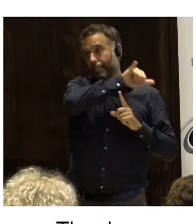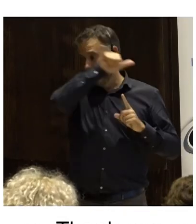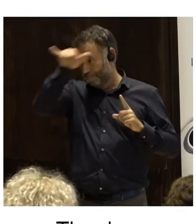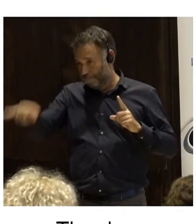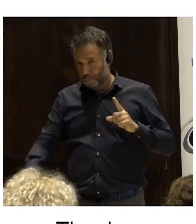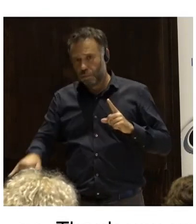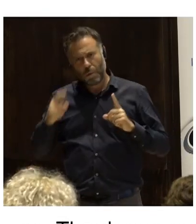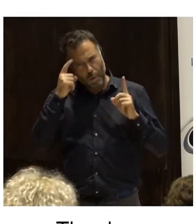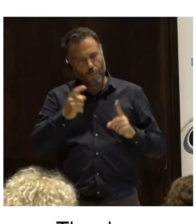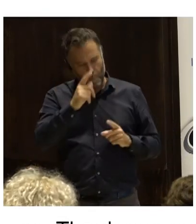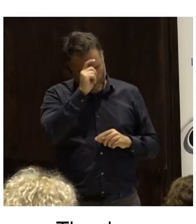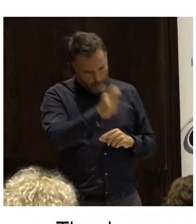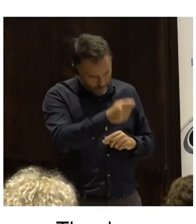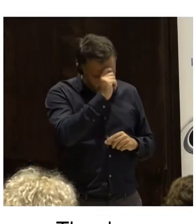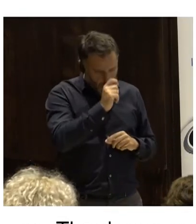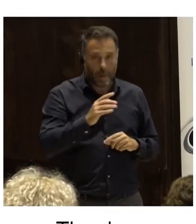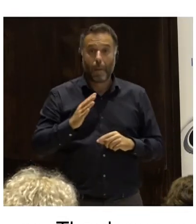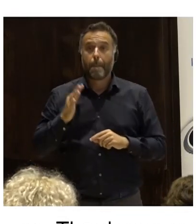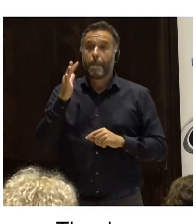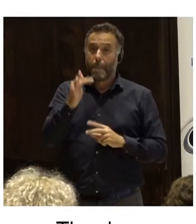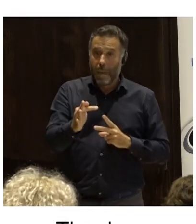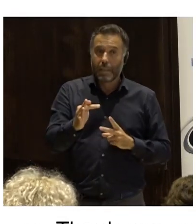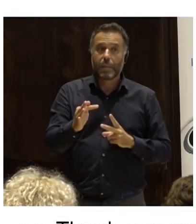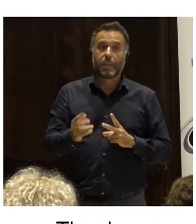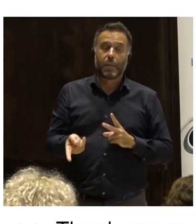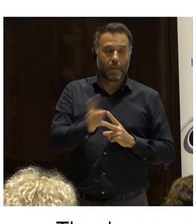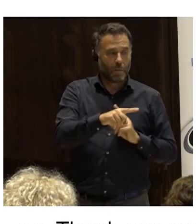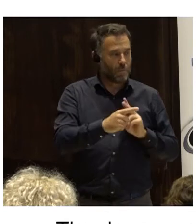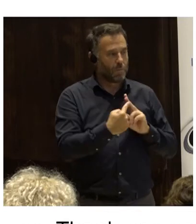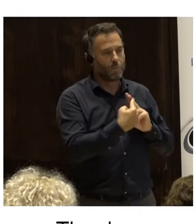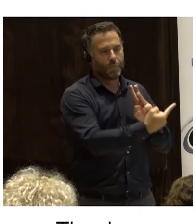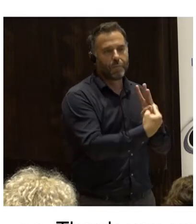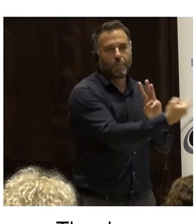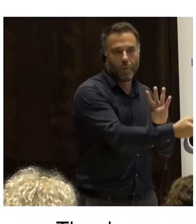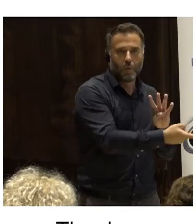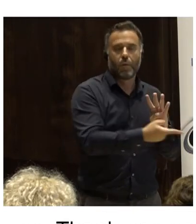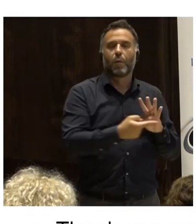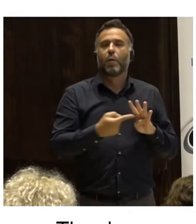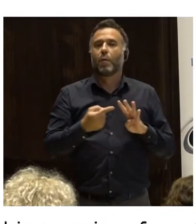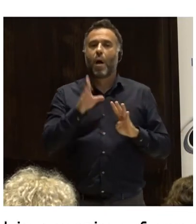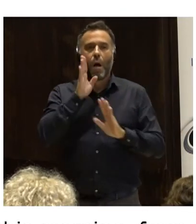also thank you for the three participants in this table. They have been really very,